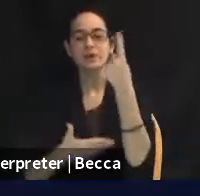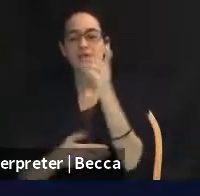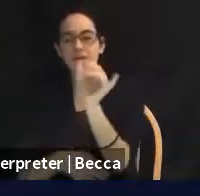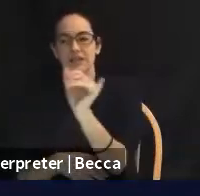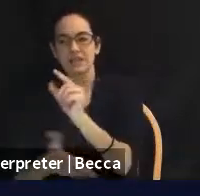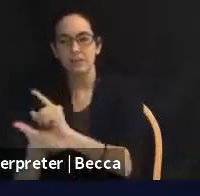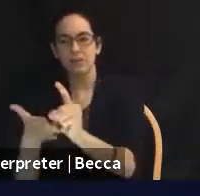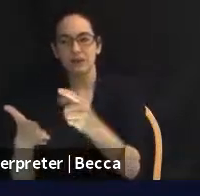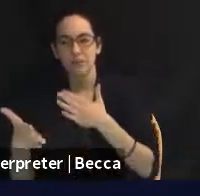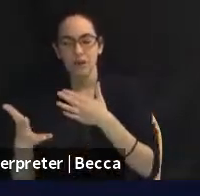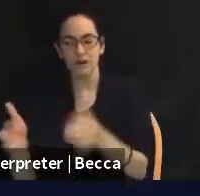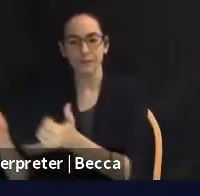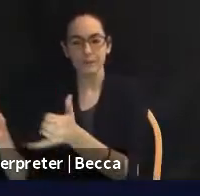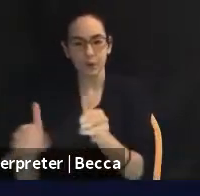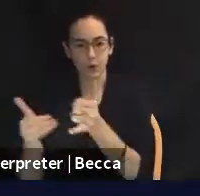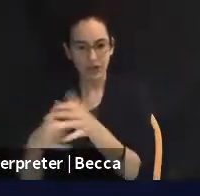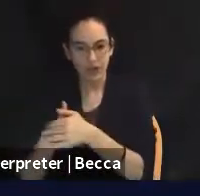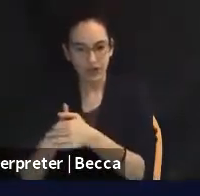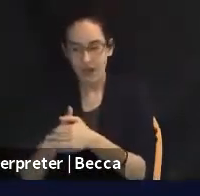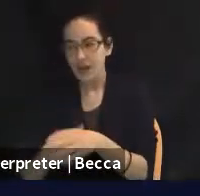And of course, the boys didn't understand.